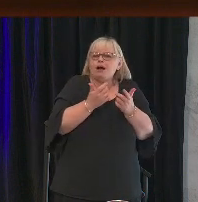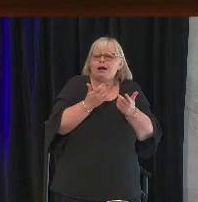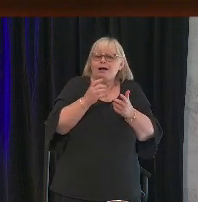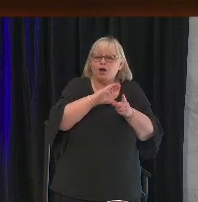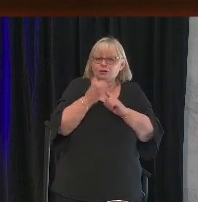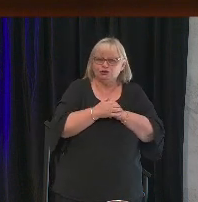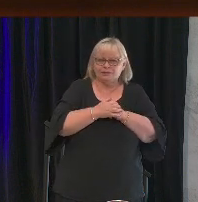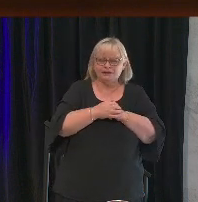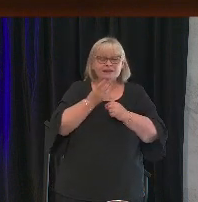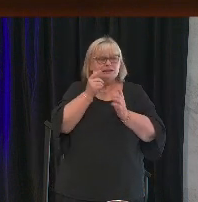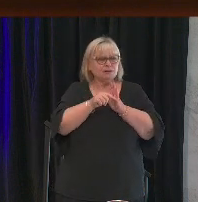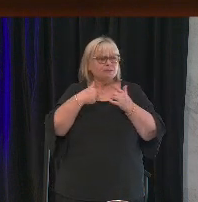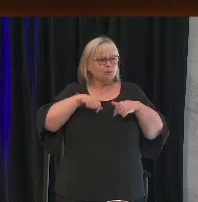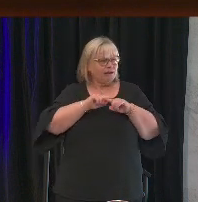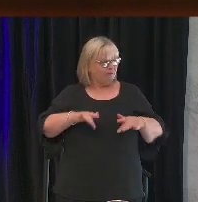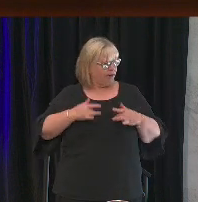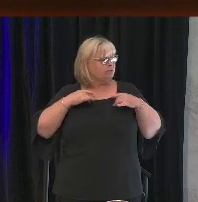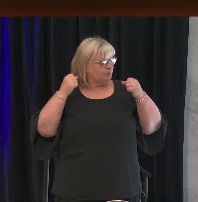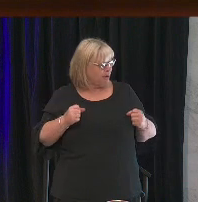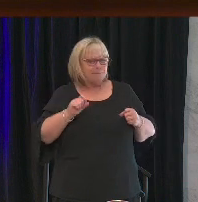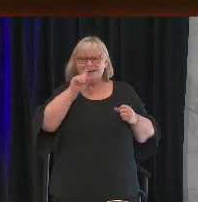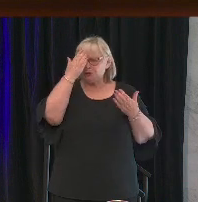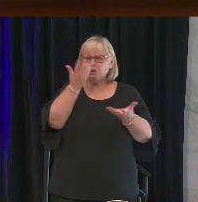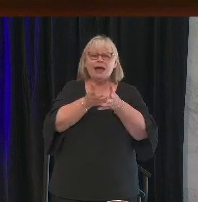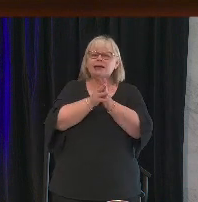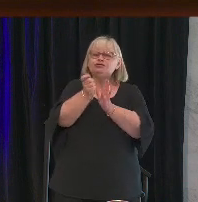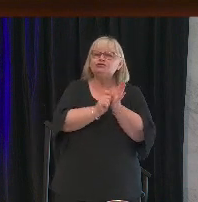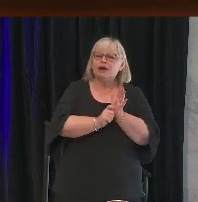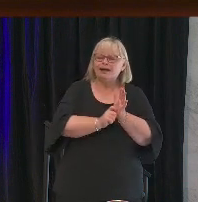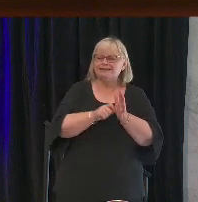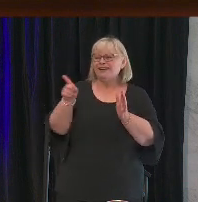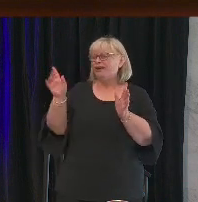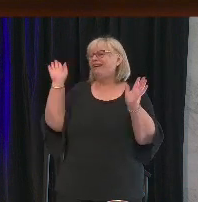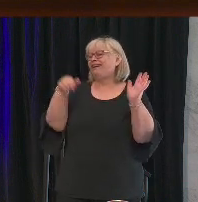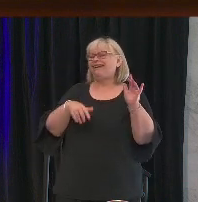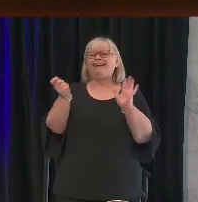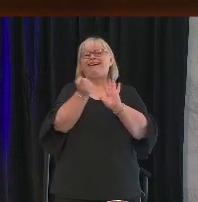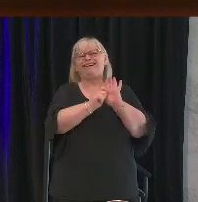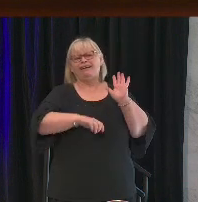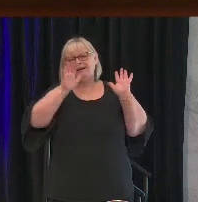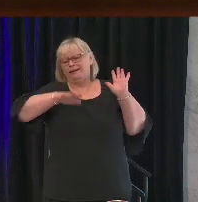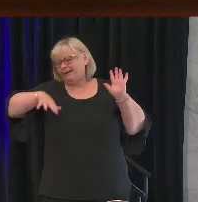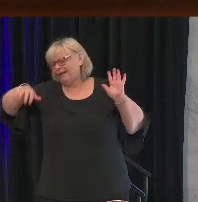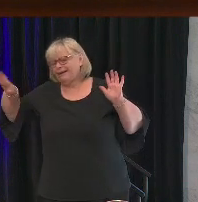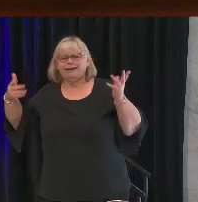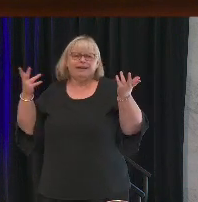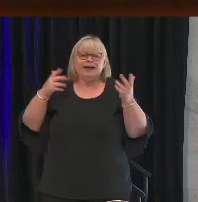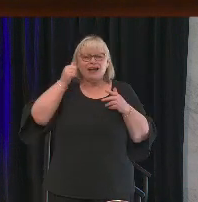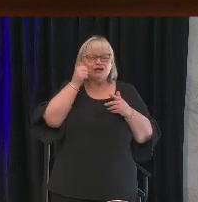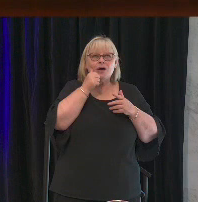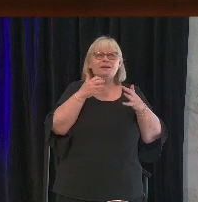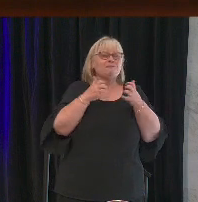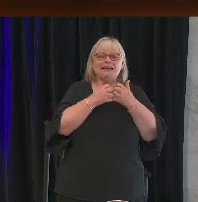but so often struggle to put into words. You make it look too easy, but I know it's not. It takes countless